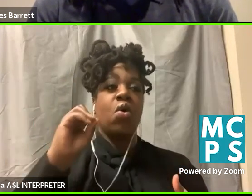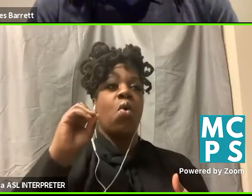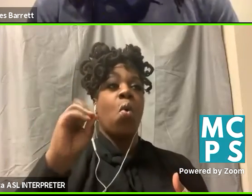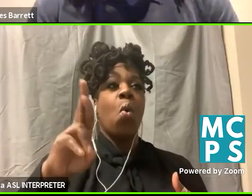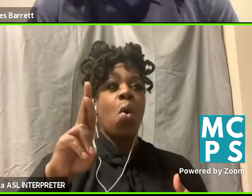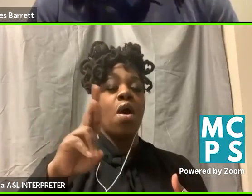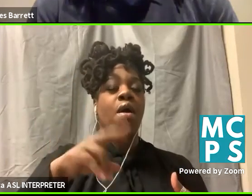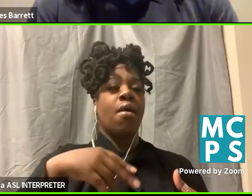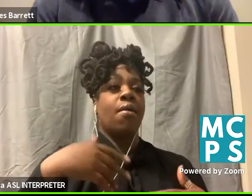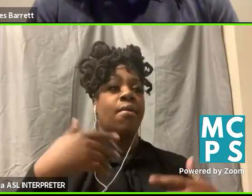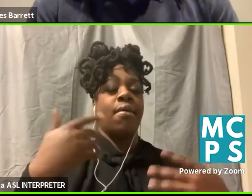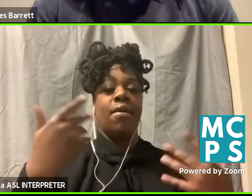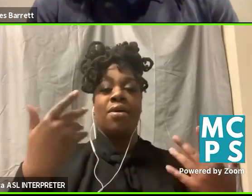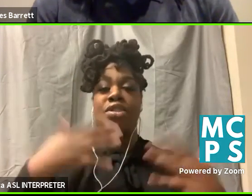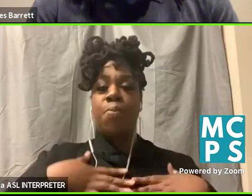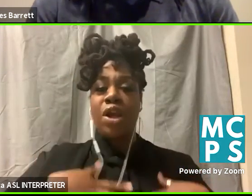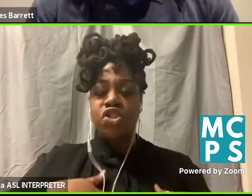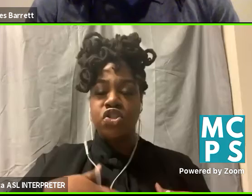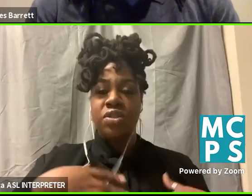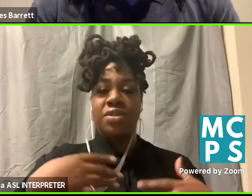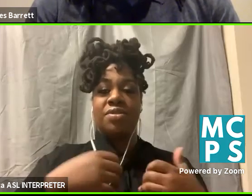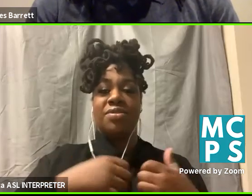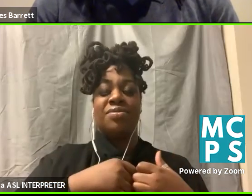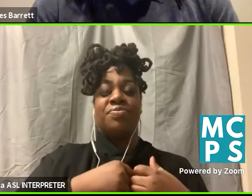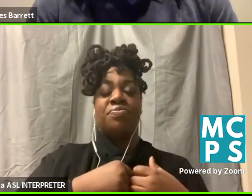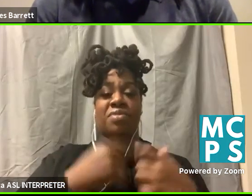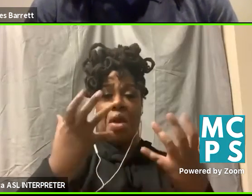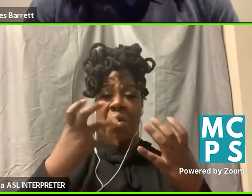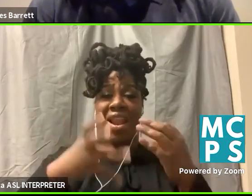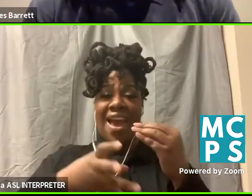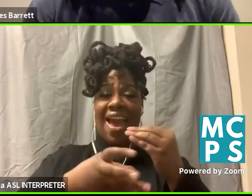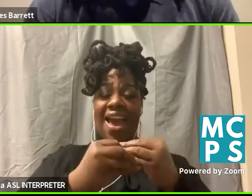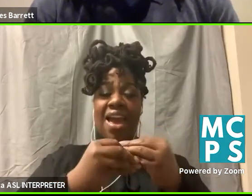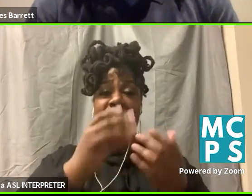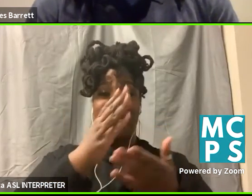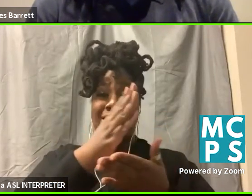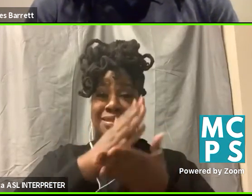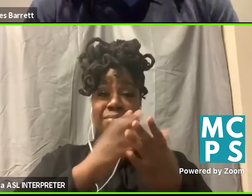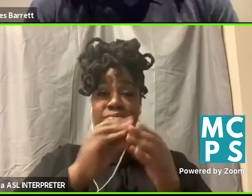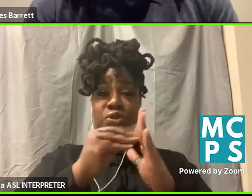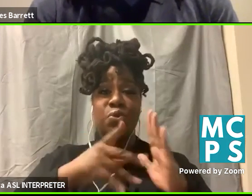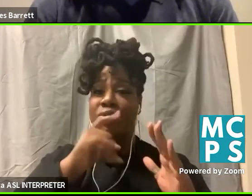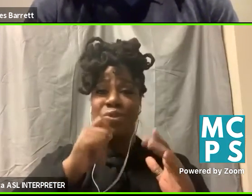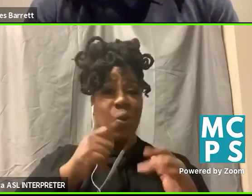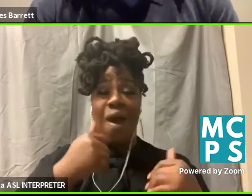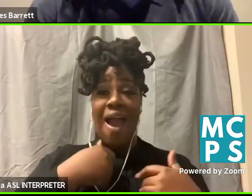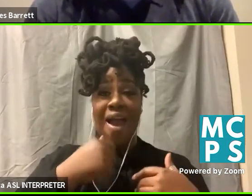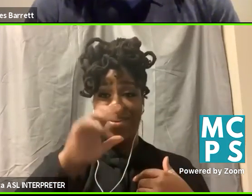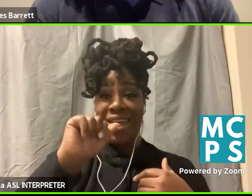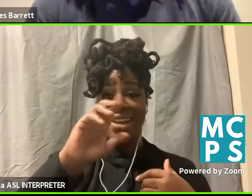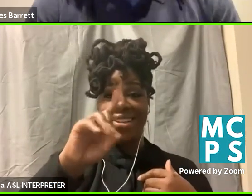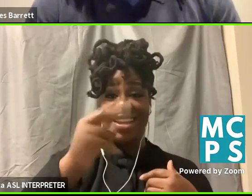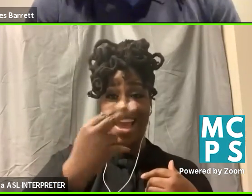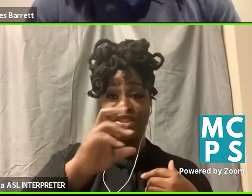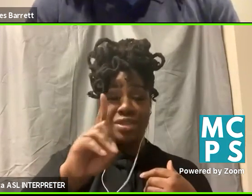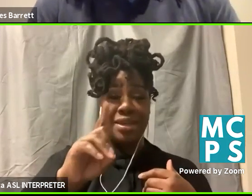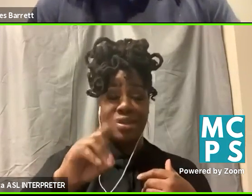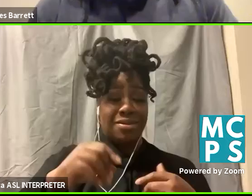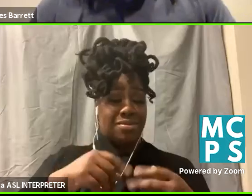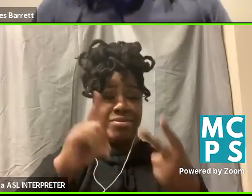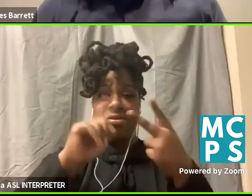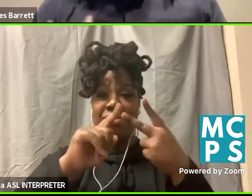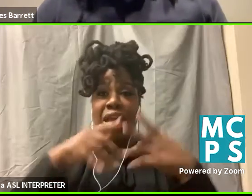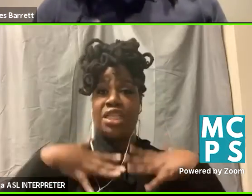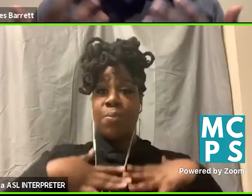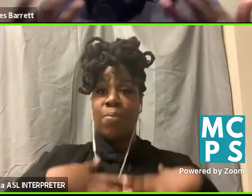said about trauma, that sometimes these students don't have neither. They have neither ADHD nor depression. It's just their